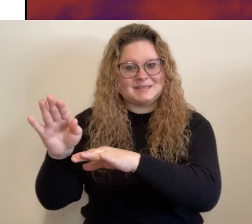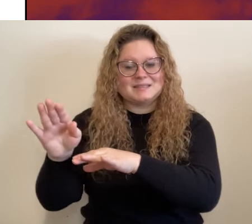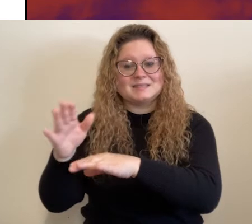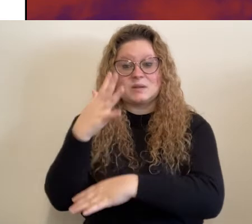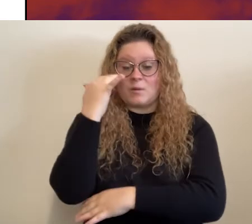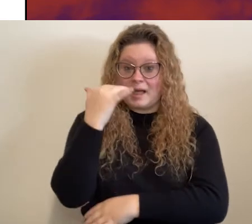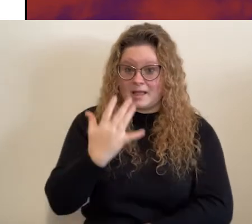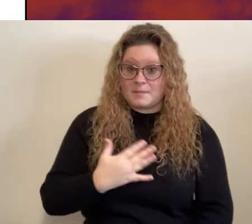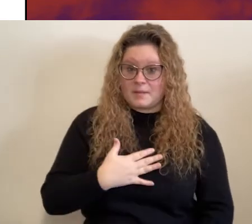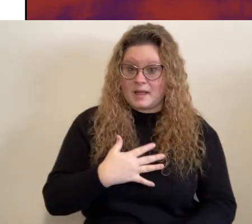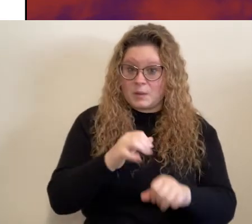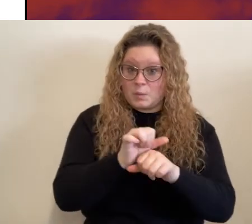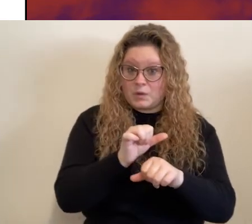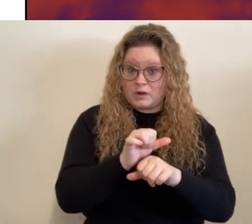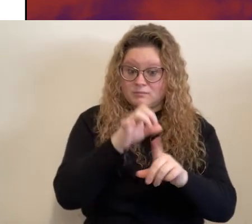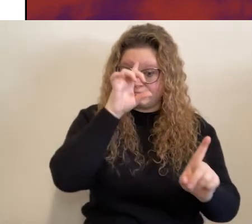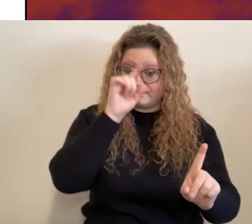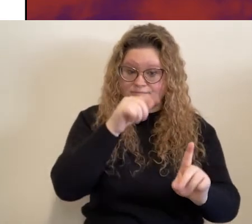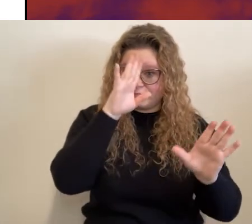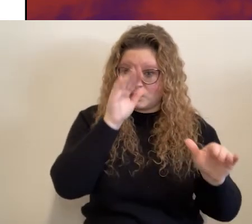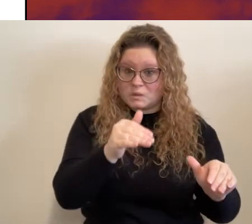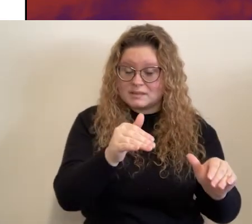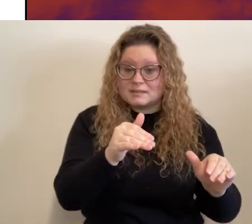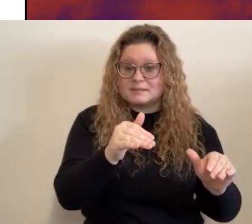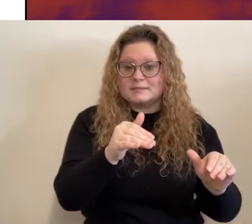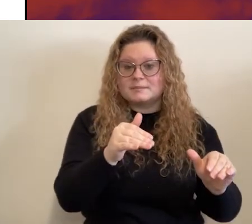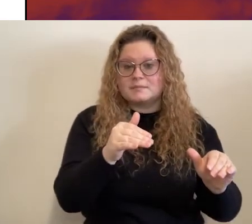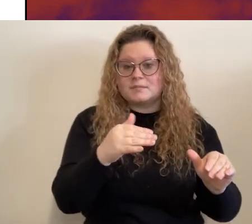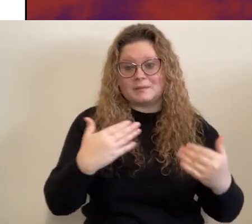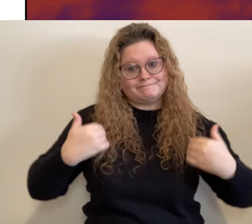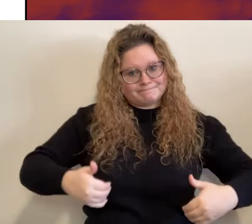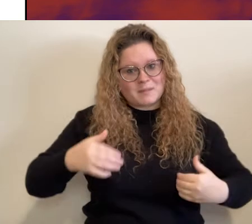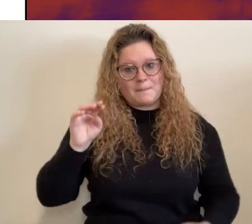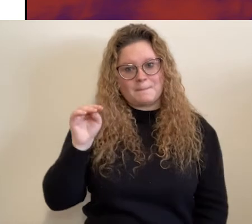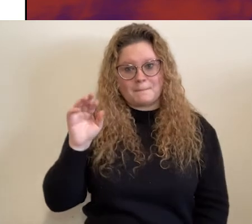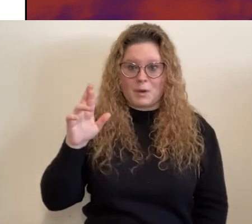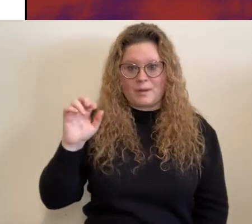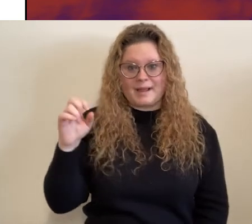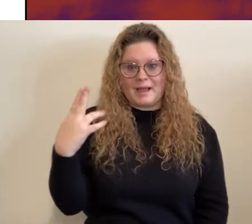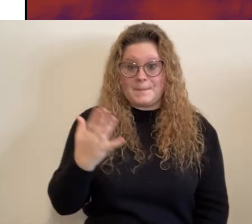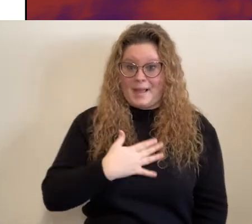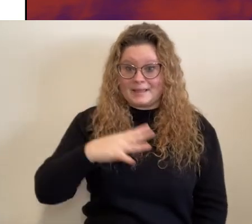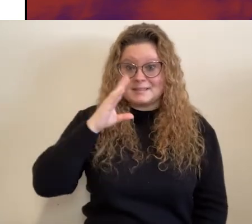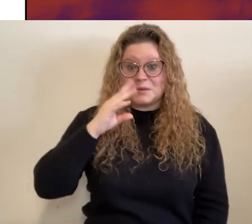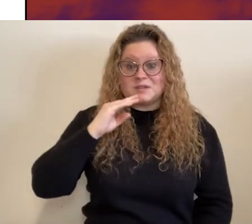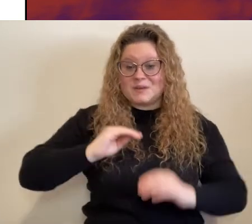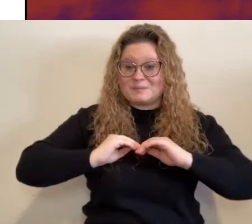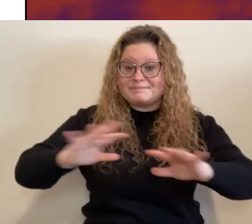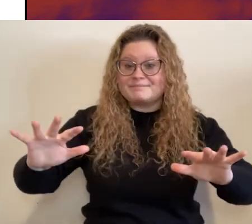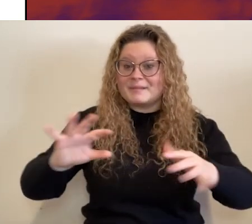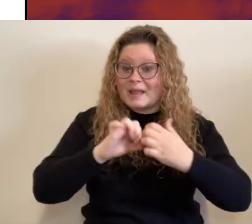about magnifying the experience of Mariah through branding and through voice, and